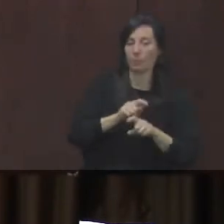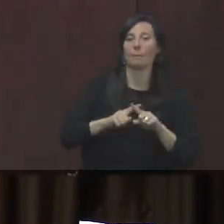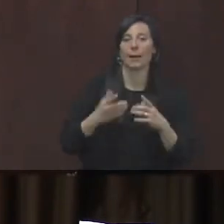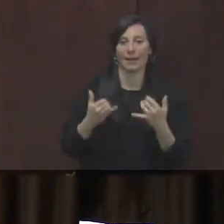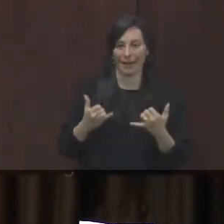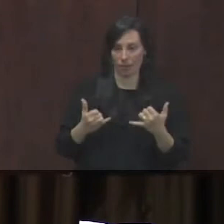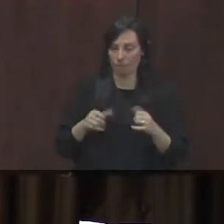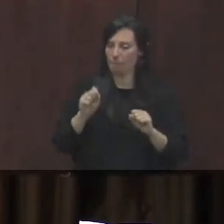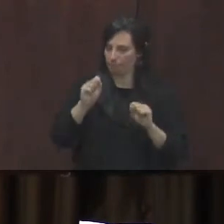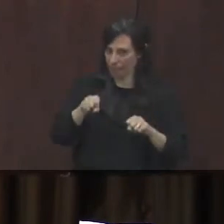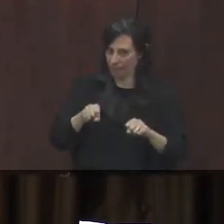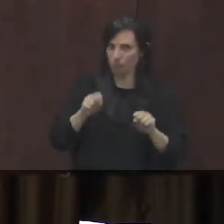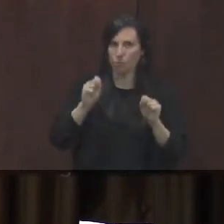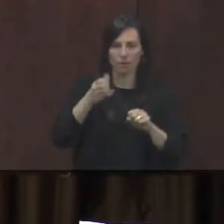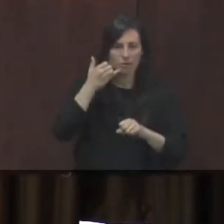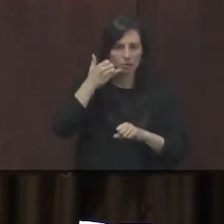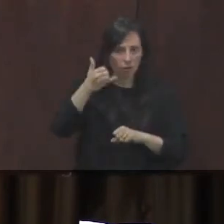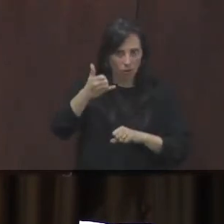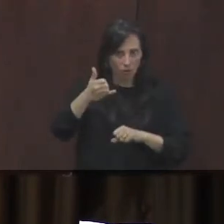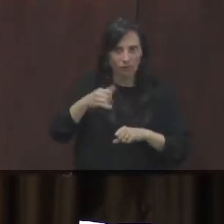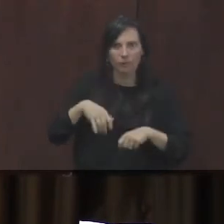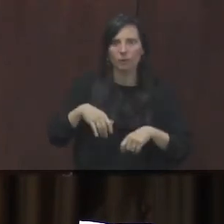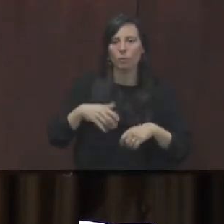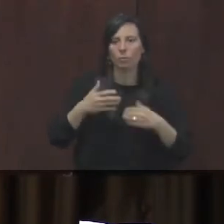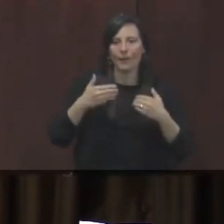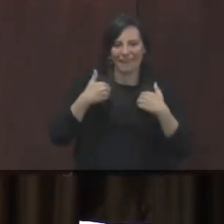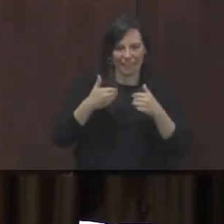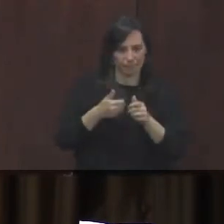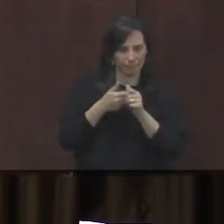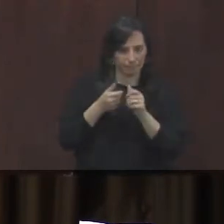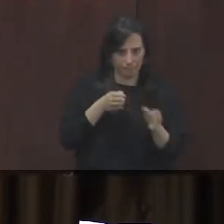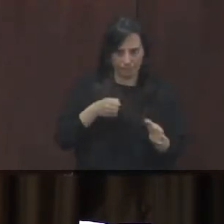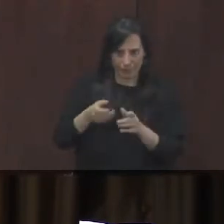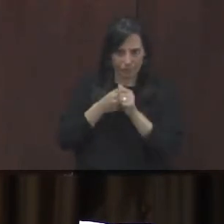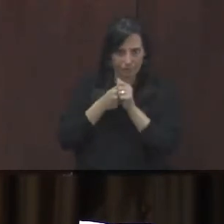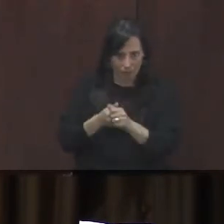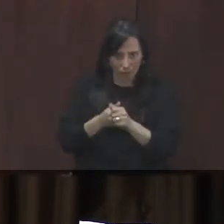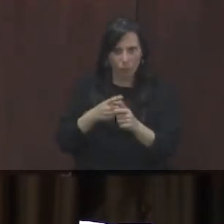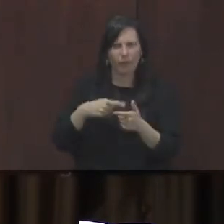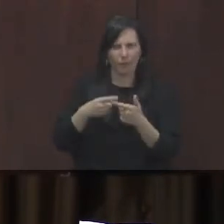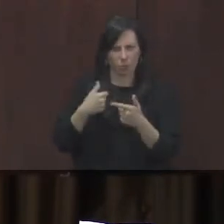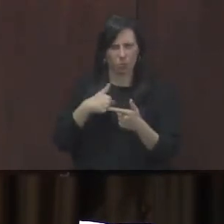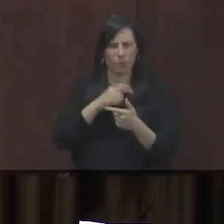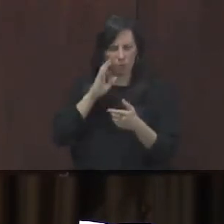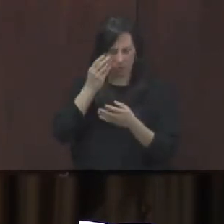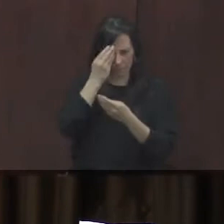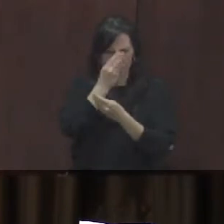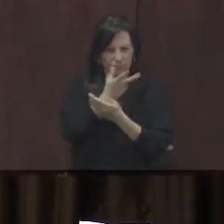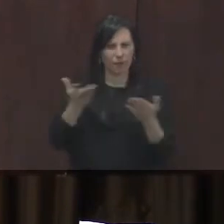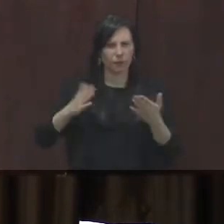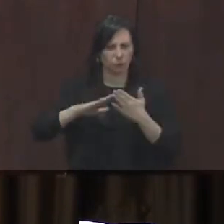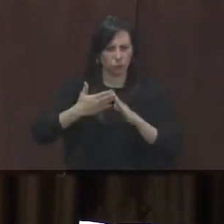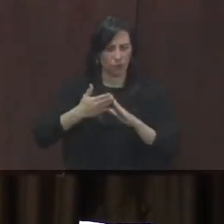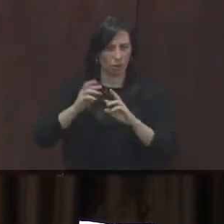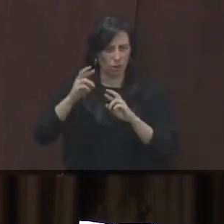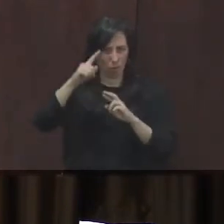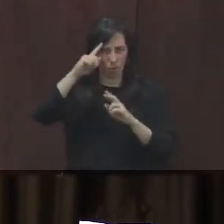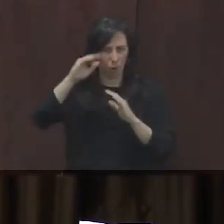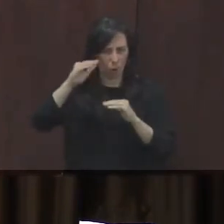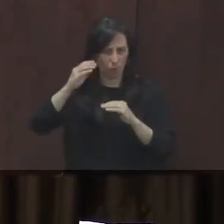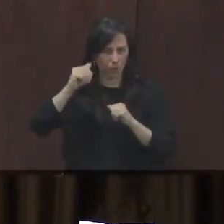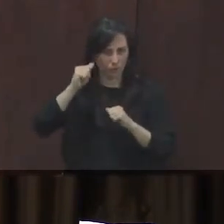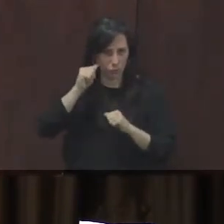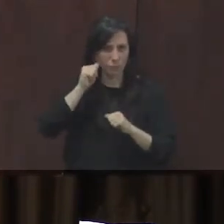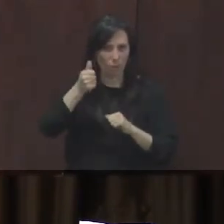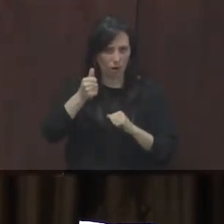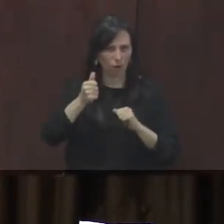ready to be launched, and then the public release that will be launched, hopefully by the end of tomorrow with